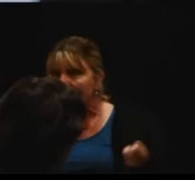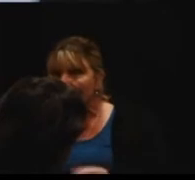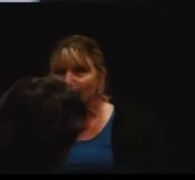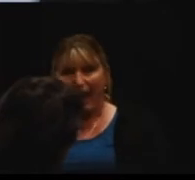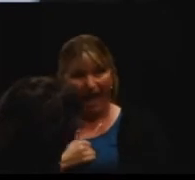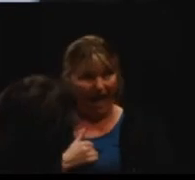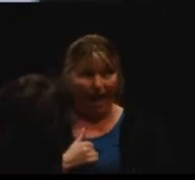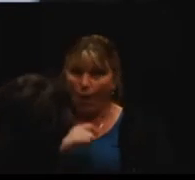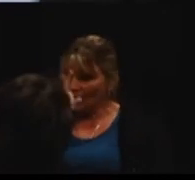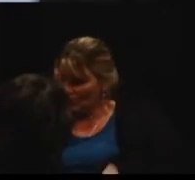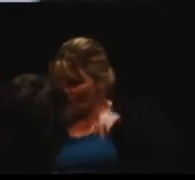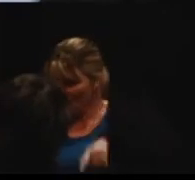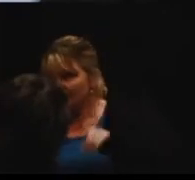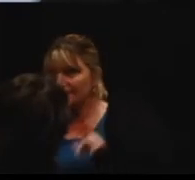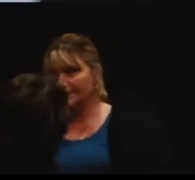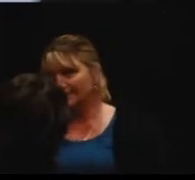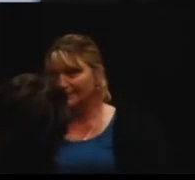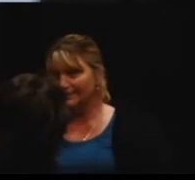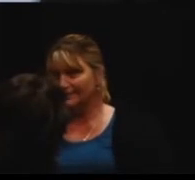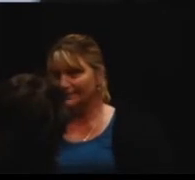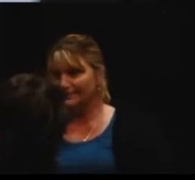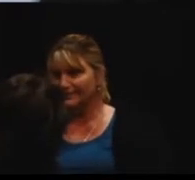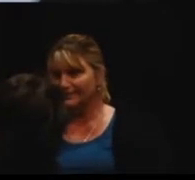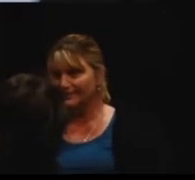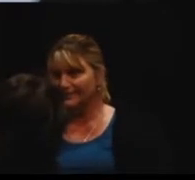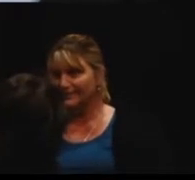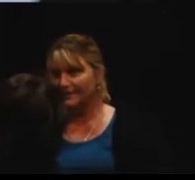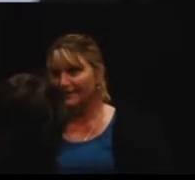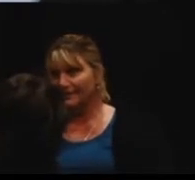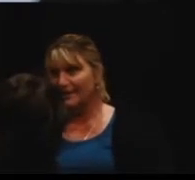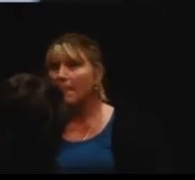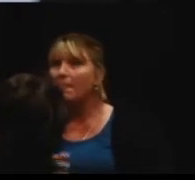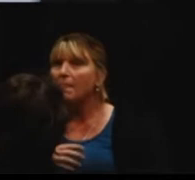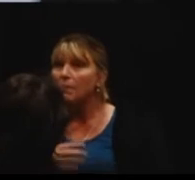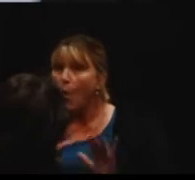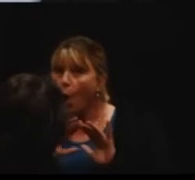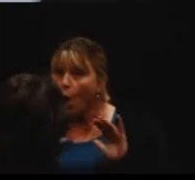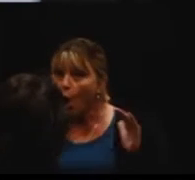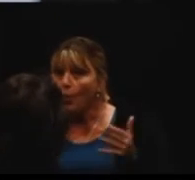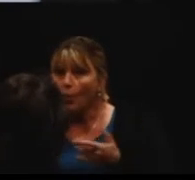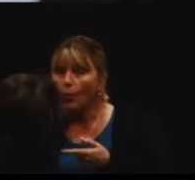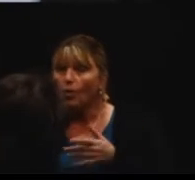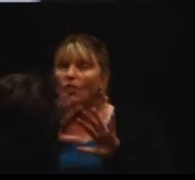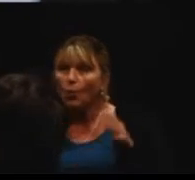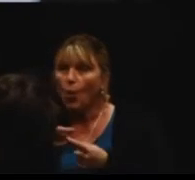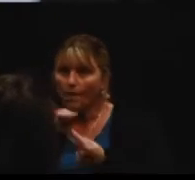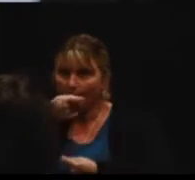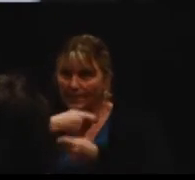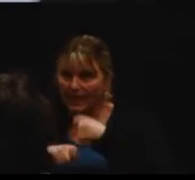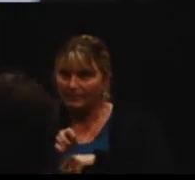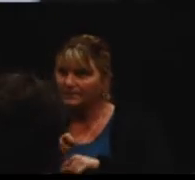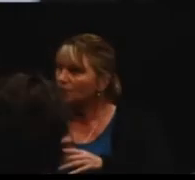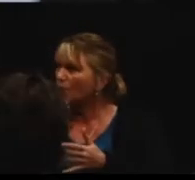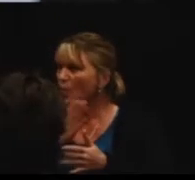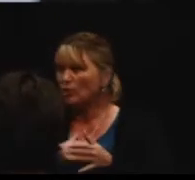way in which we all want to be different. The funny thing is, the more that we globalise we become, the more we actually want to differentiate ourselves from the